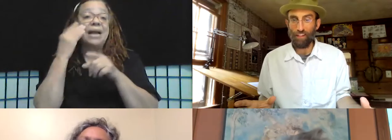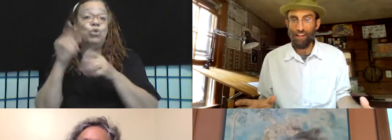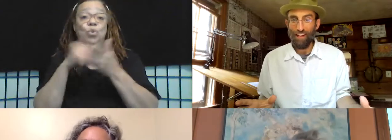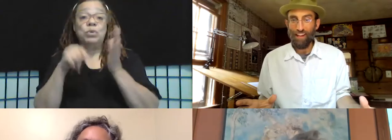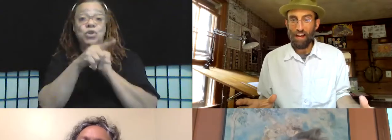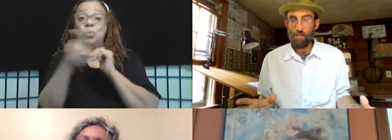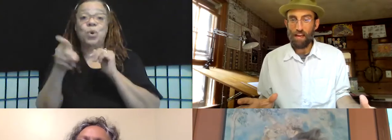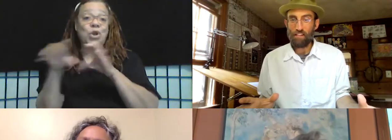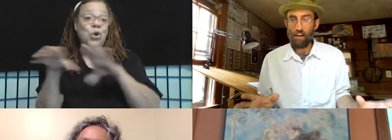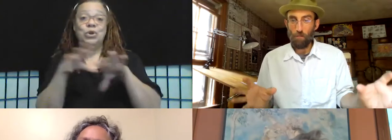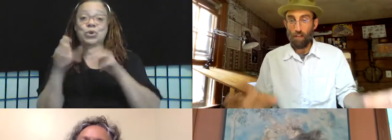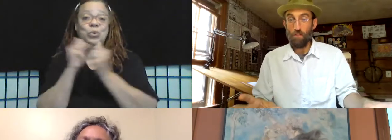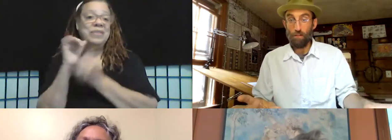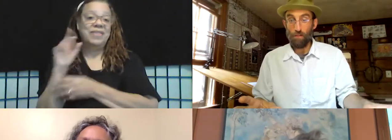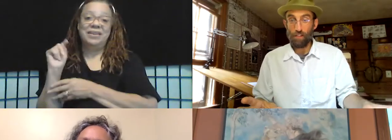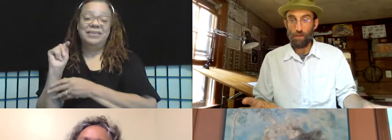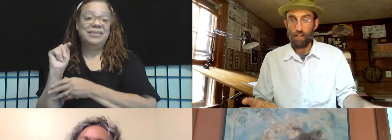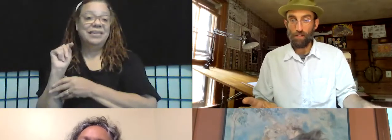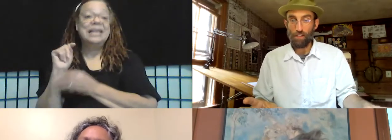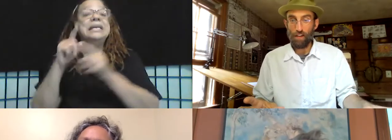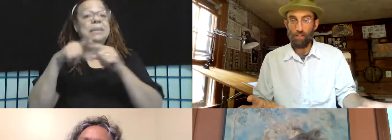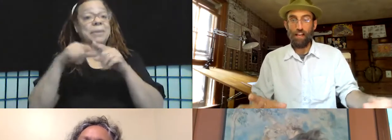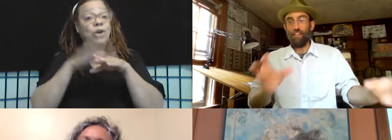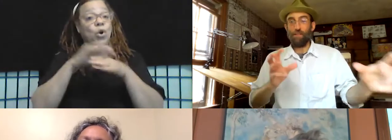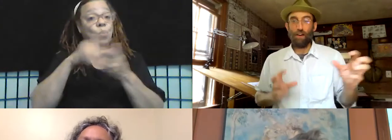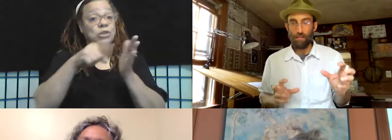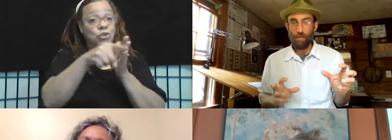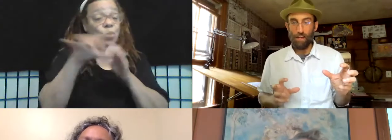with this. And based on what you do and surprise